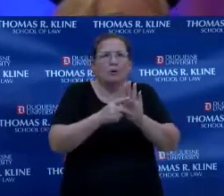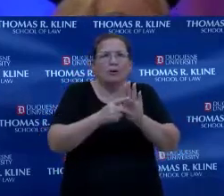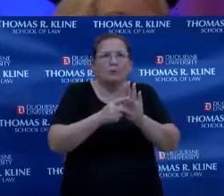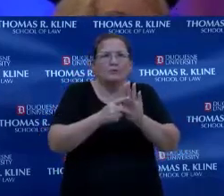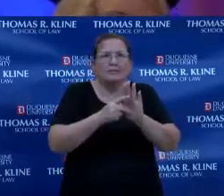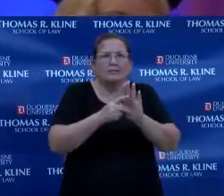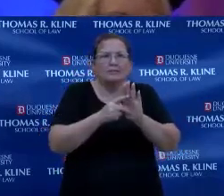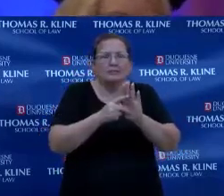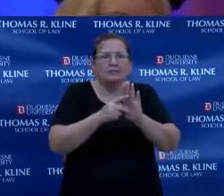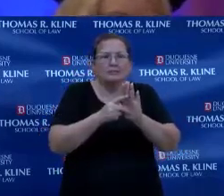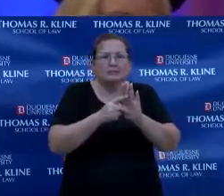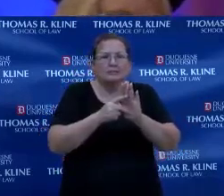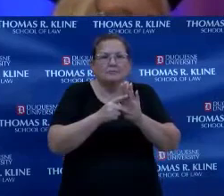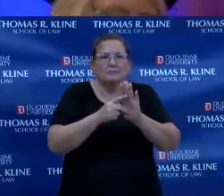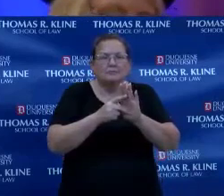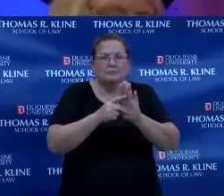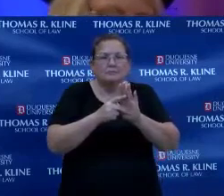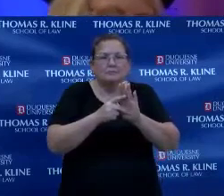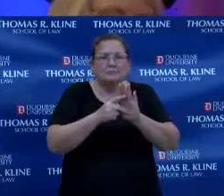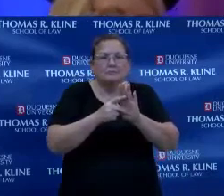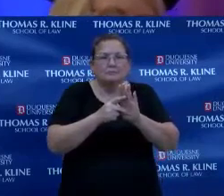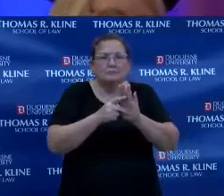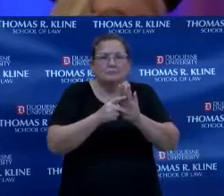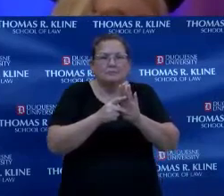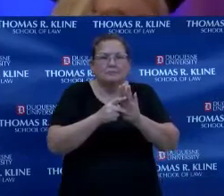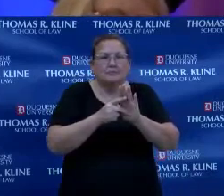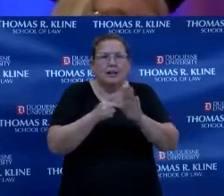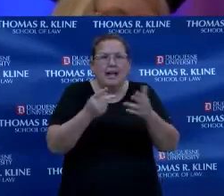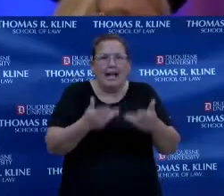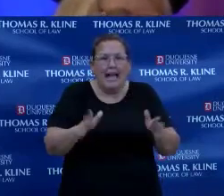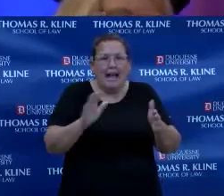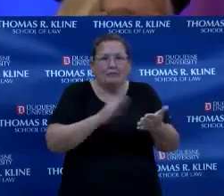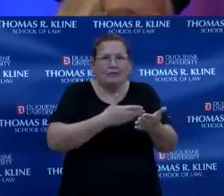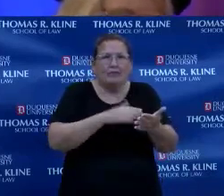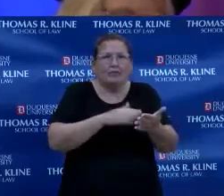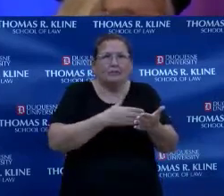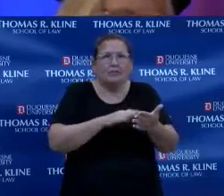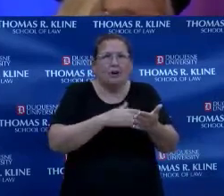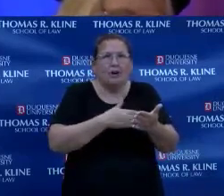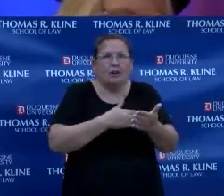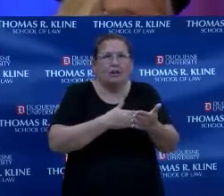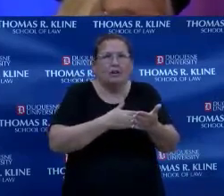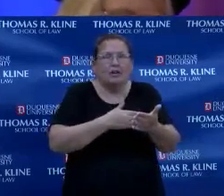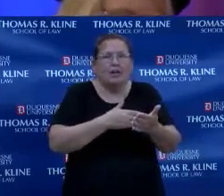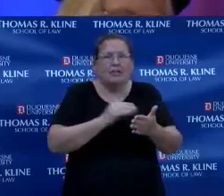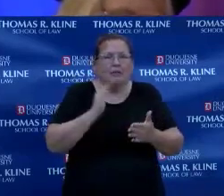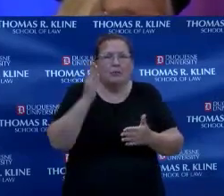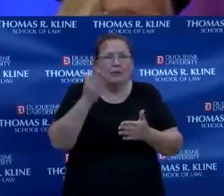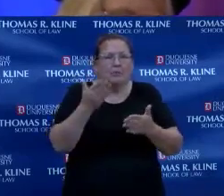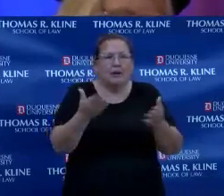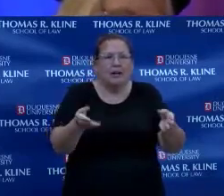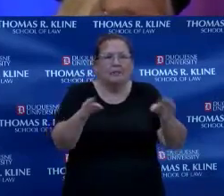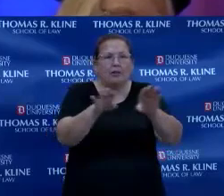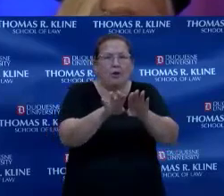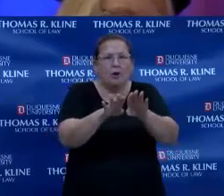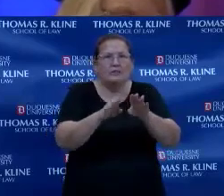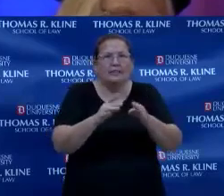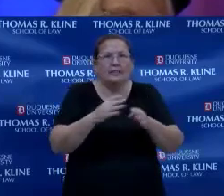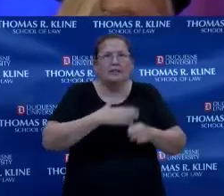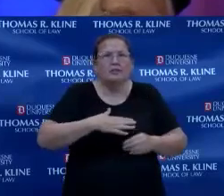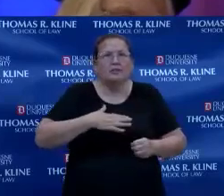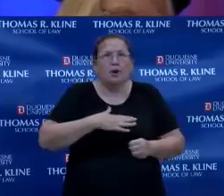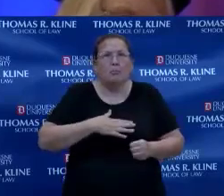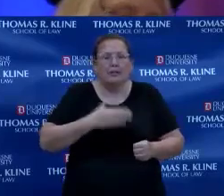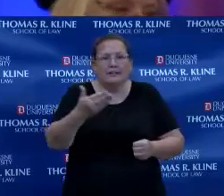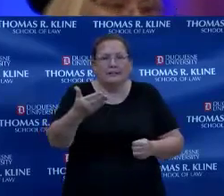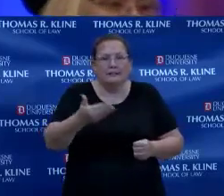screens throughout the field house. Following the alma mater, Father Bill Christie will offer the benediction. Now please welcome back